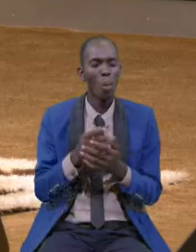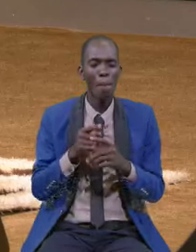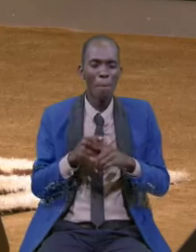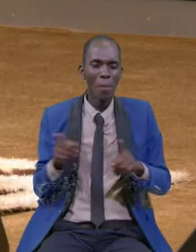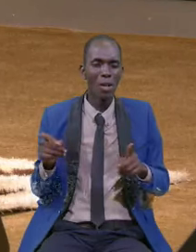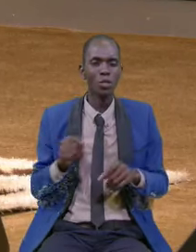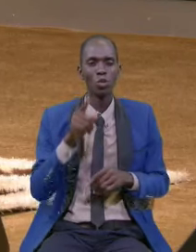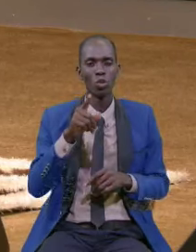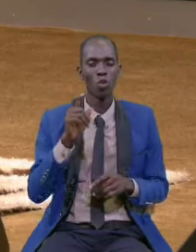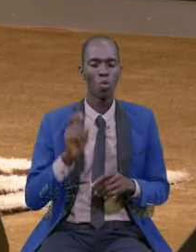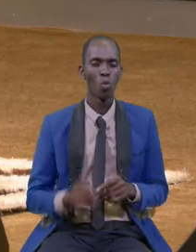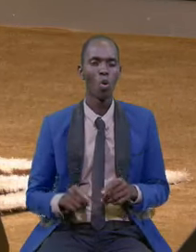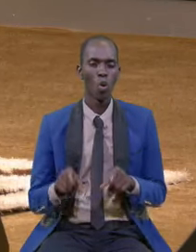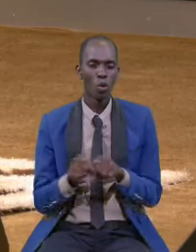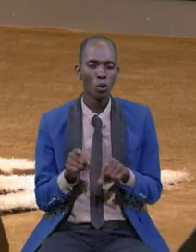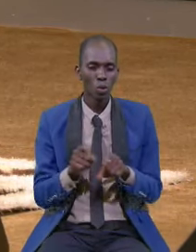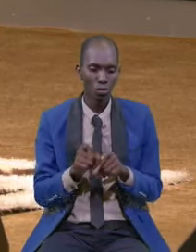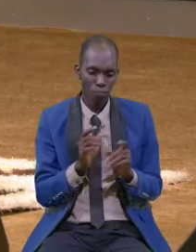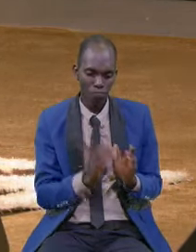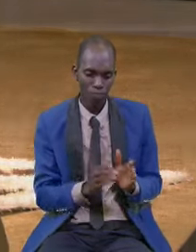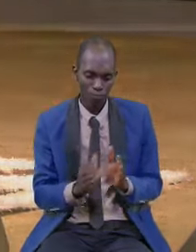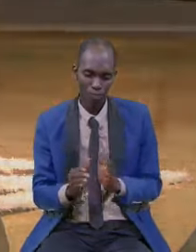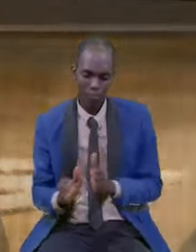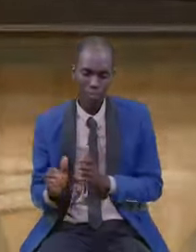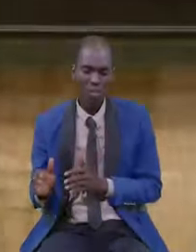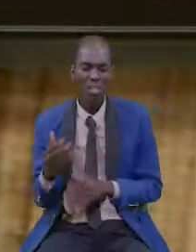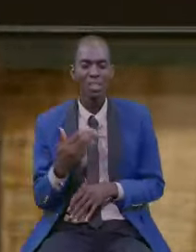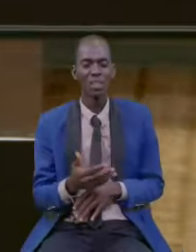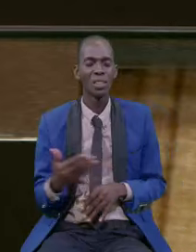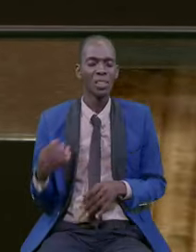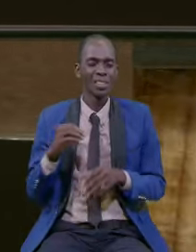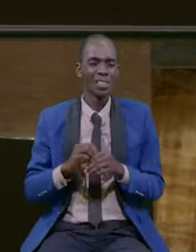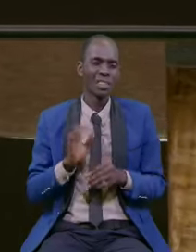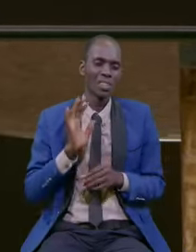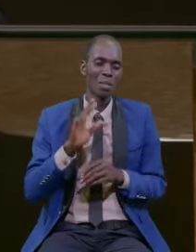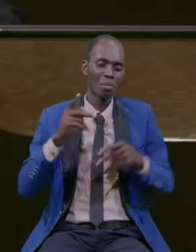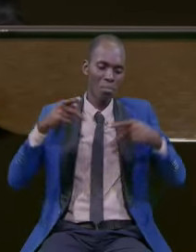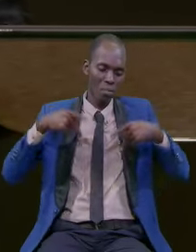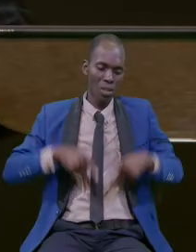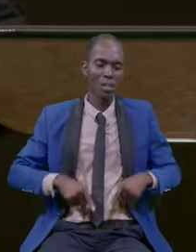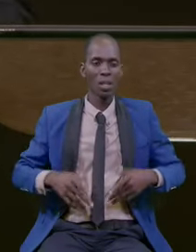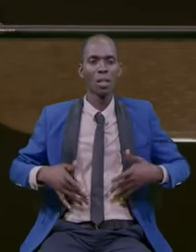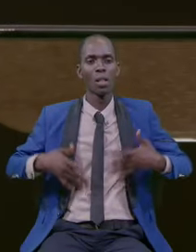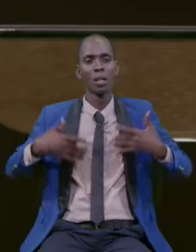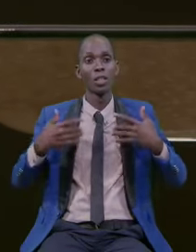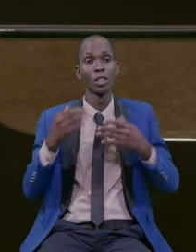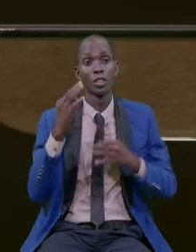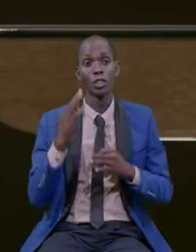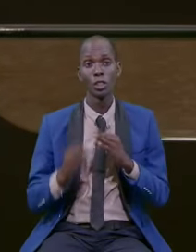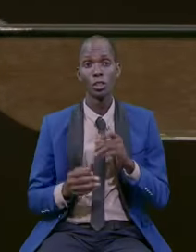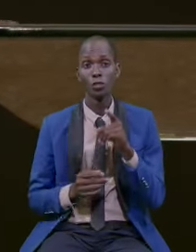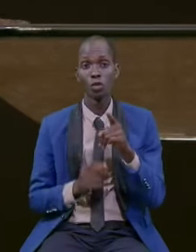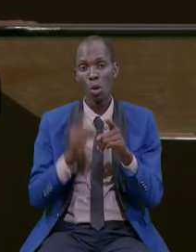set things in order in his own personal life. If you believe the Lord, if you're